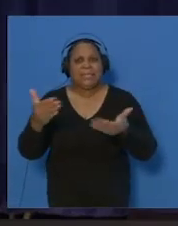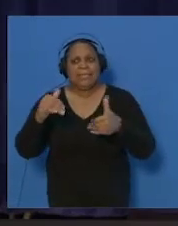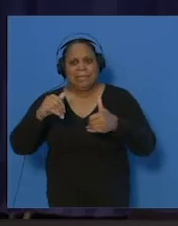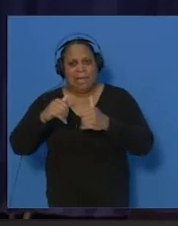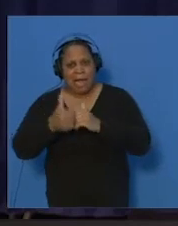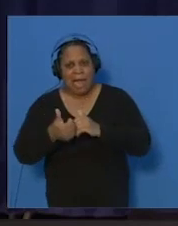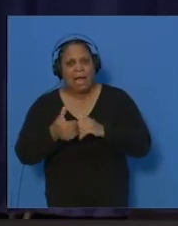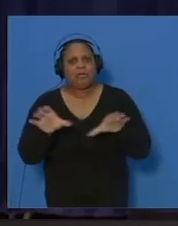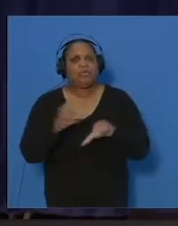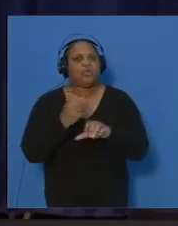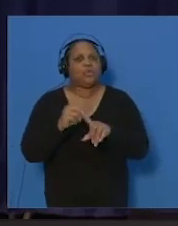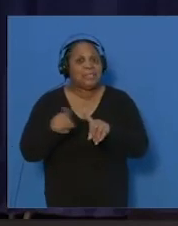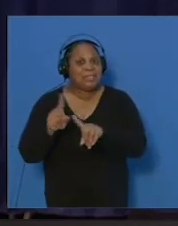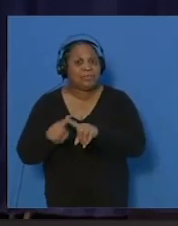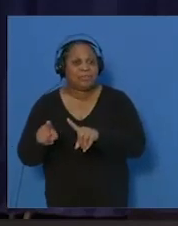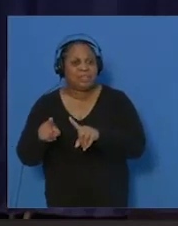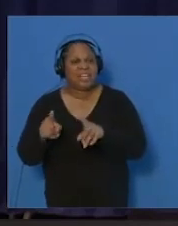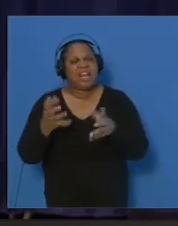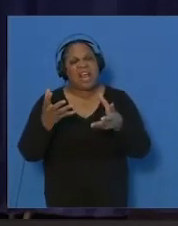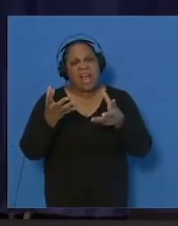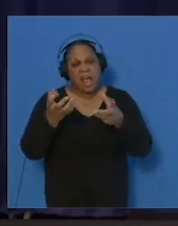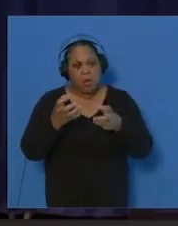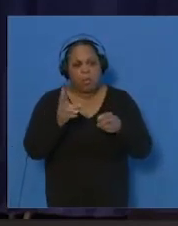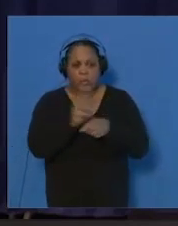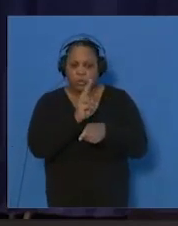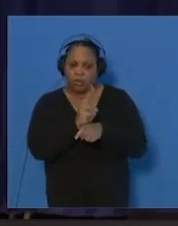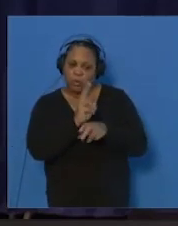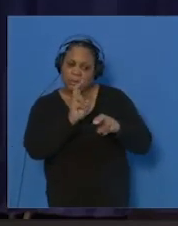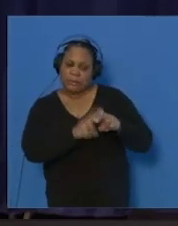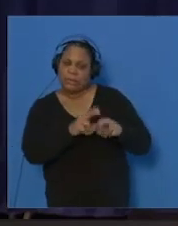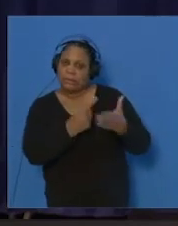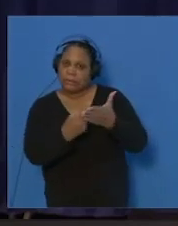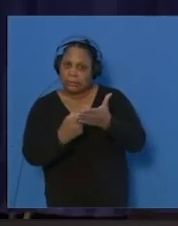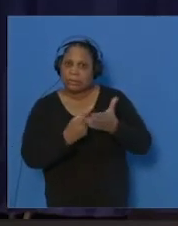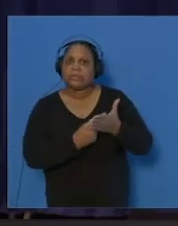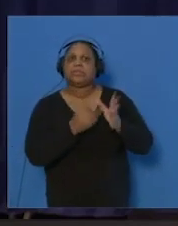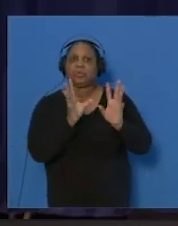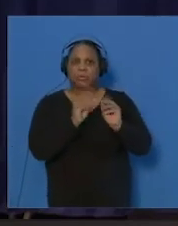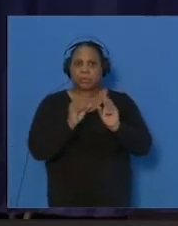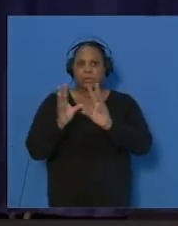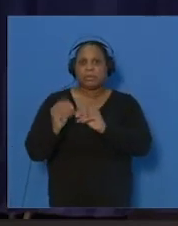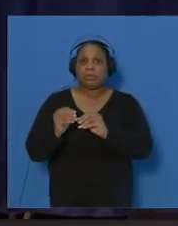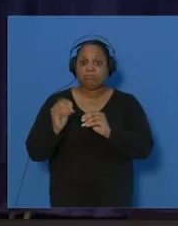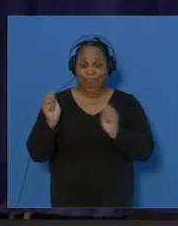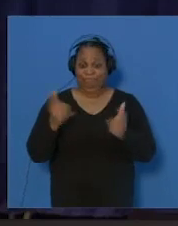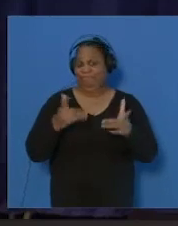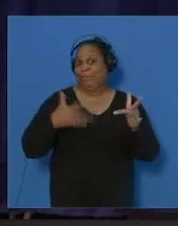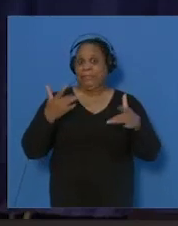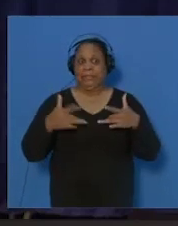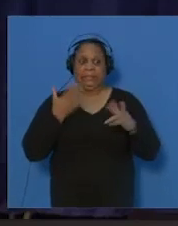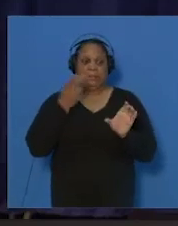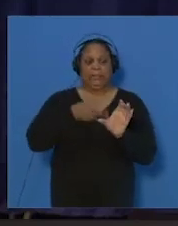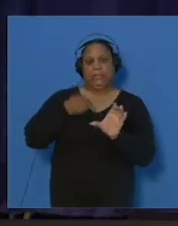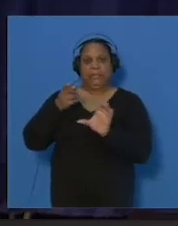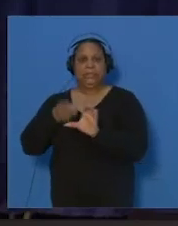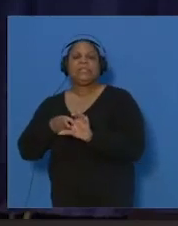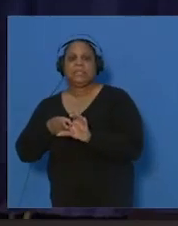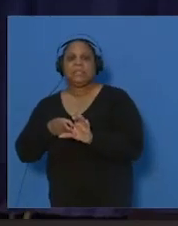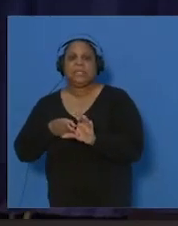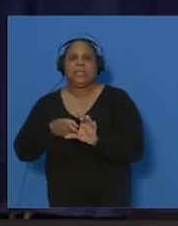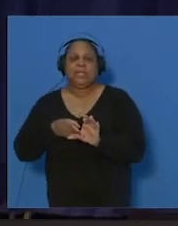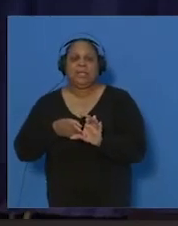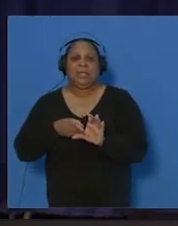I want to run those ideas through the filter of this committee, who are all excited about being asked to join